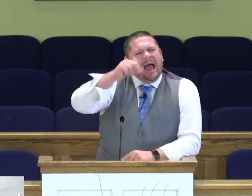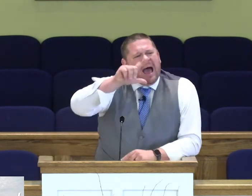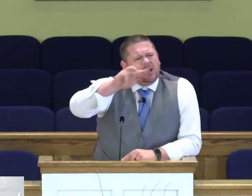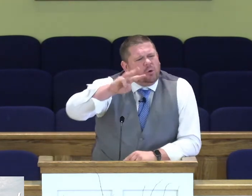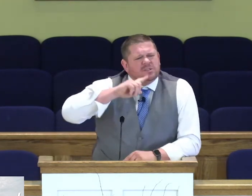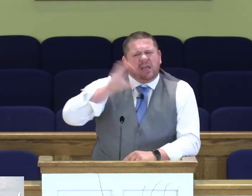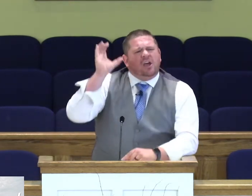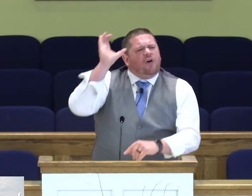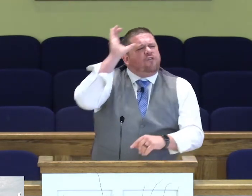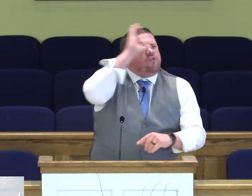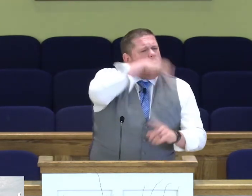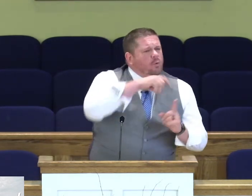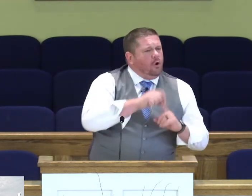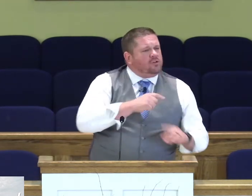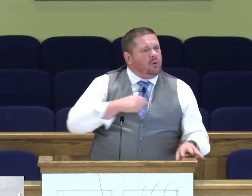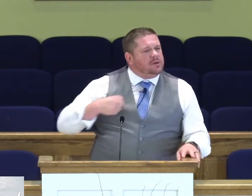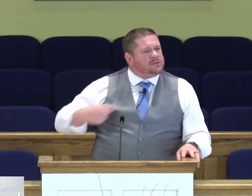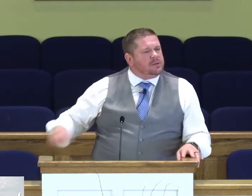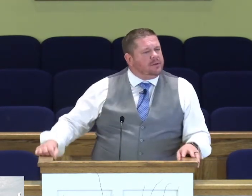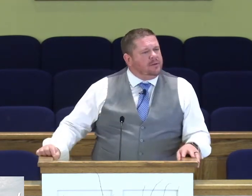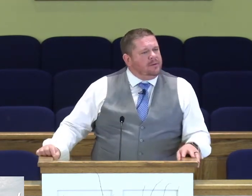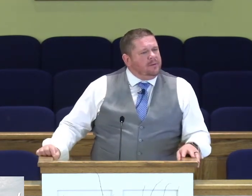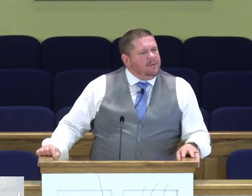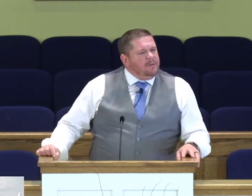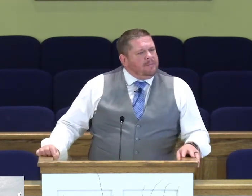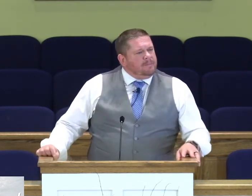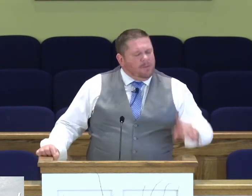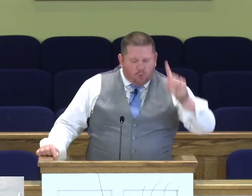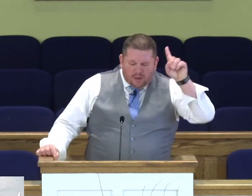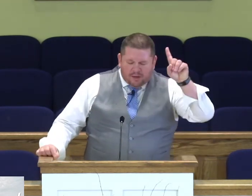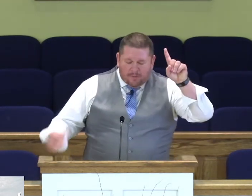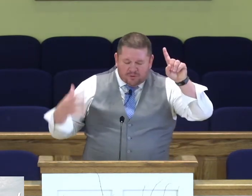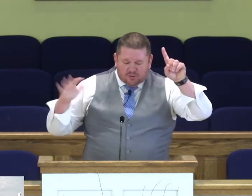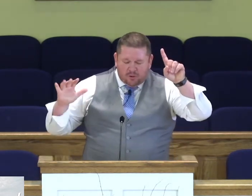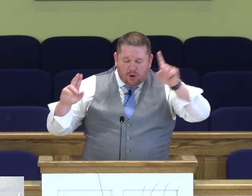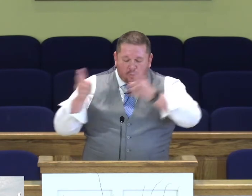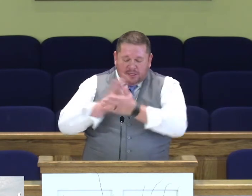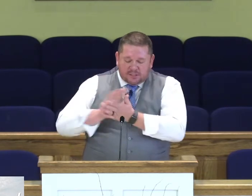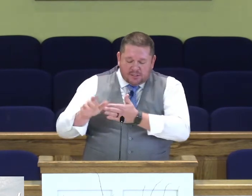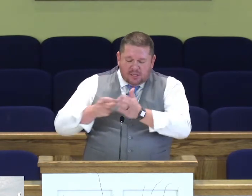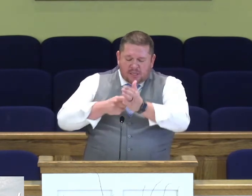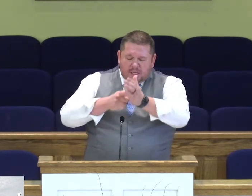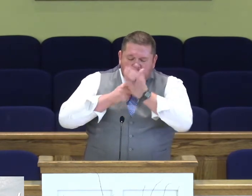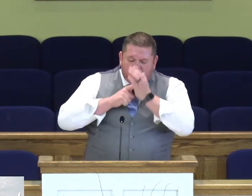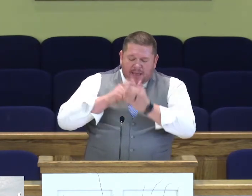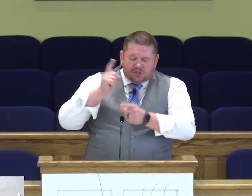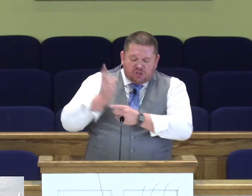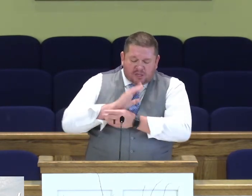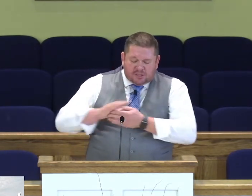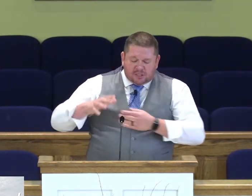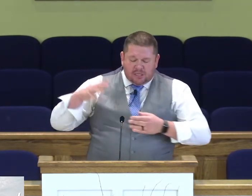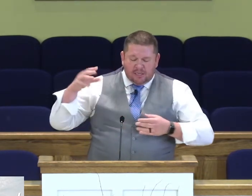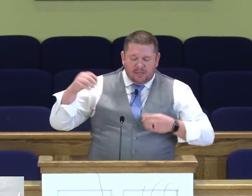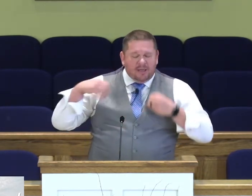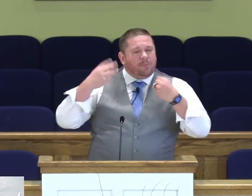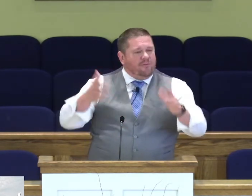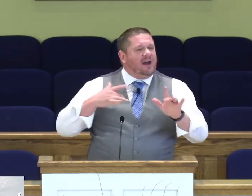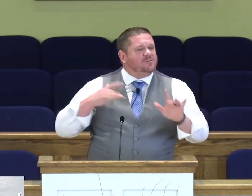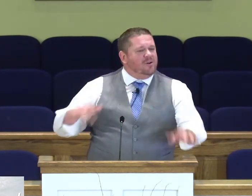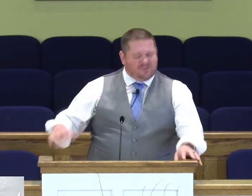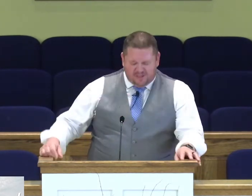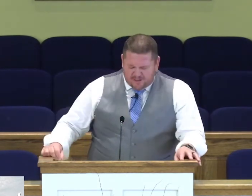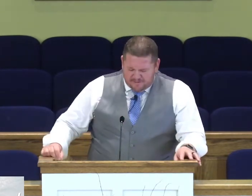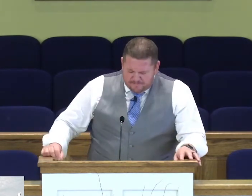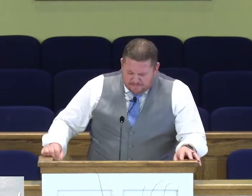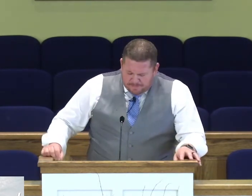word hallow is a foreign word to us. Number one, I'm almost sure, holiness demands justice and